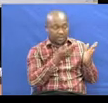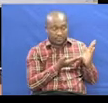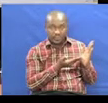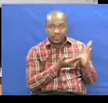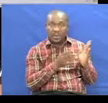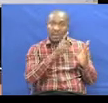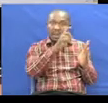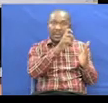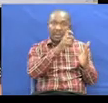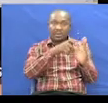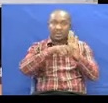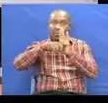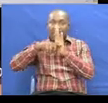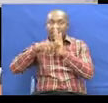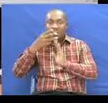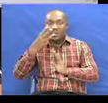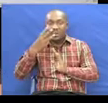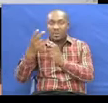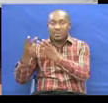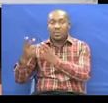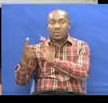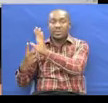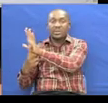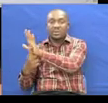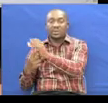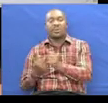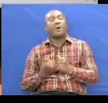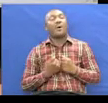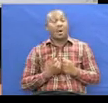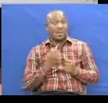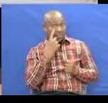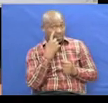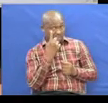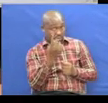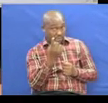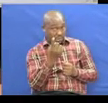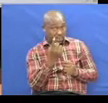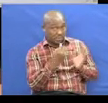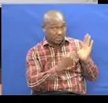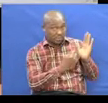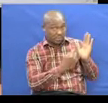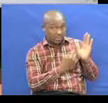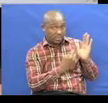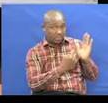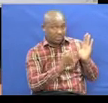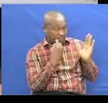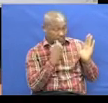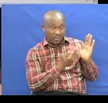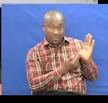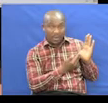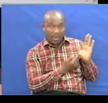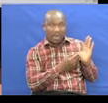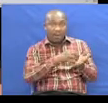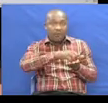3 is equal to 6. Check. is a variable isolated,